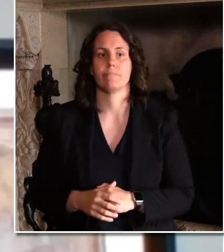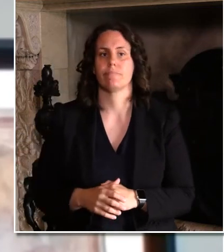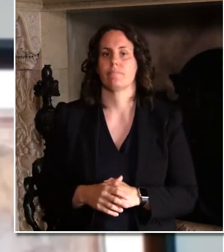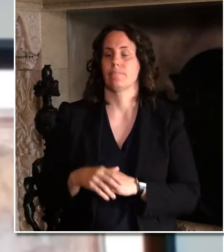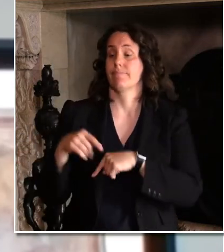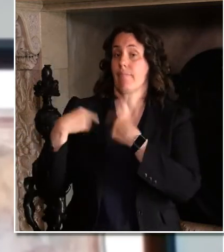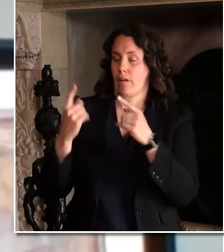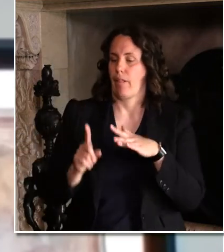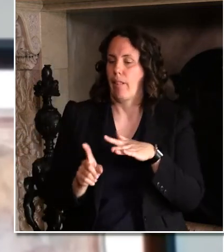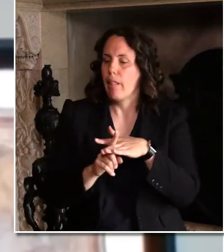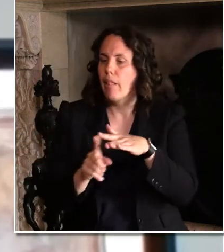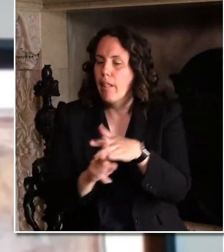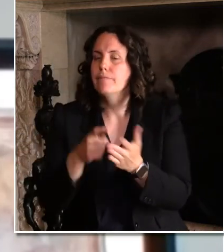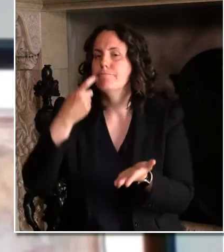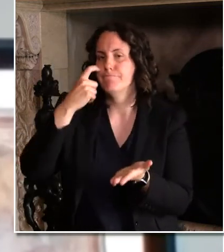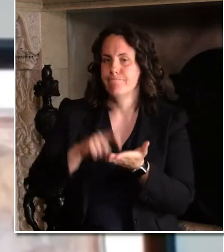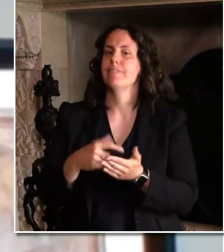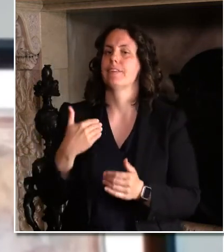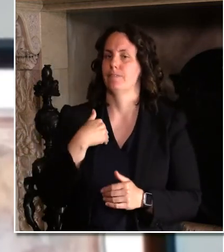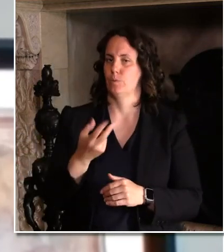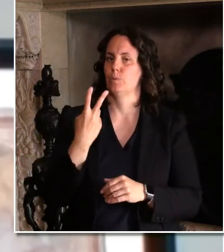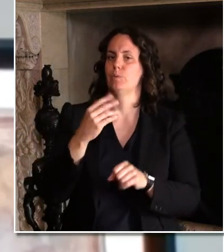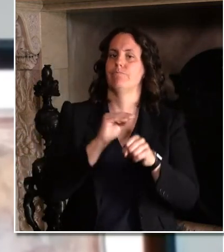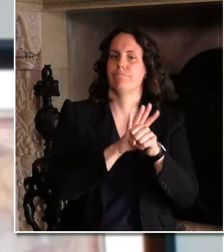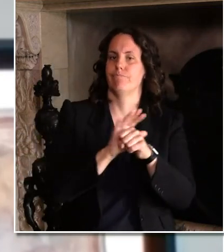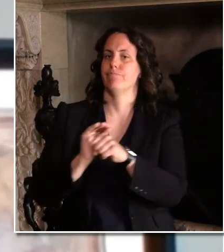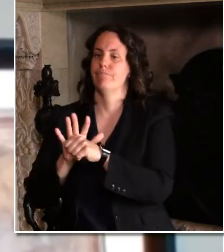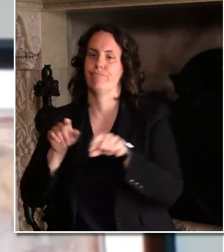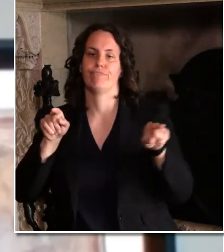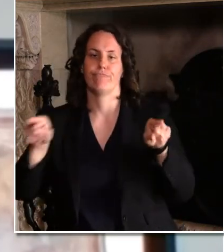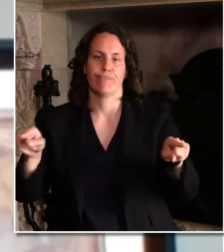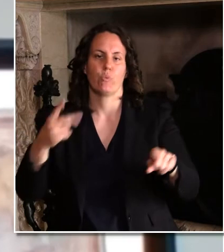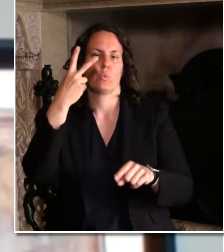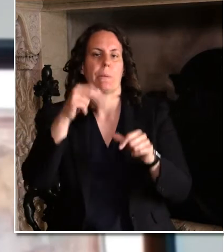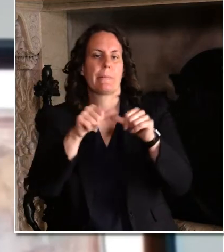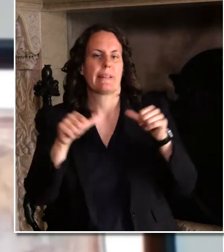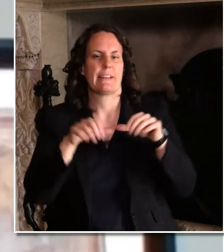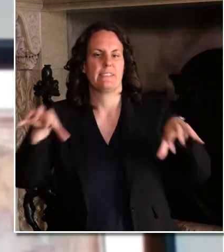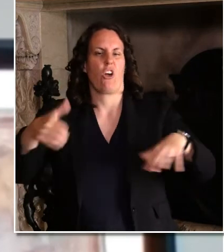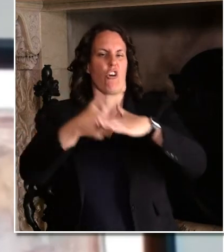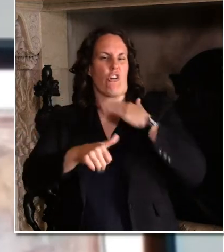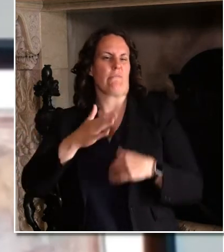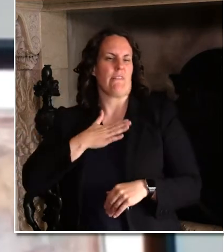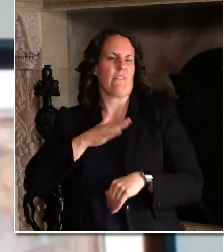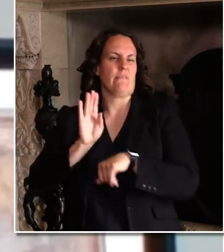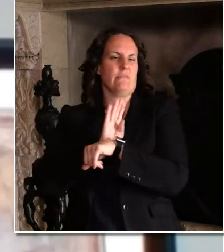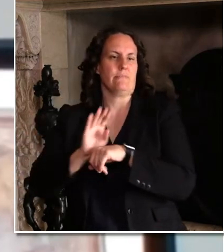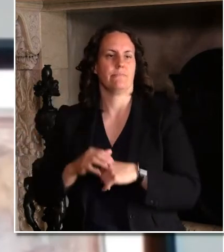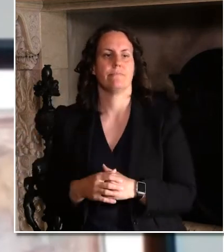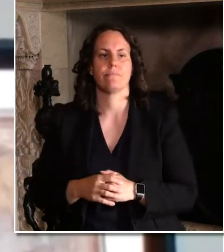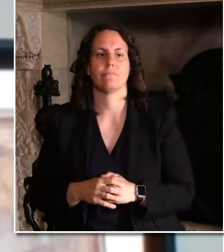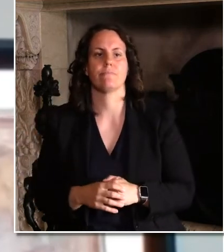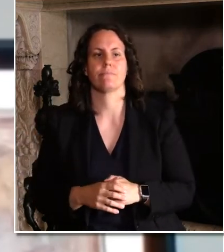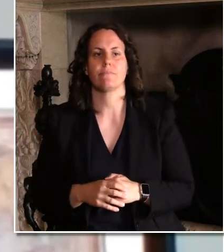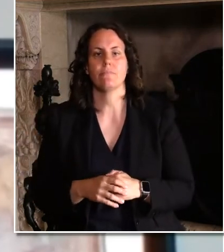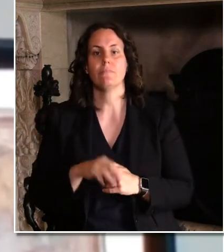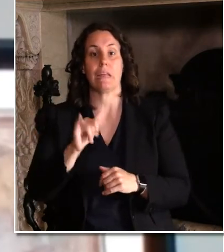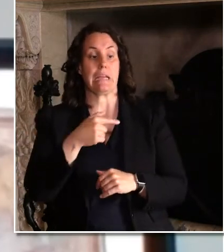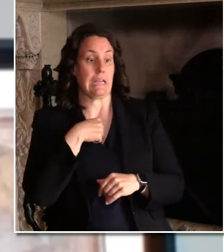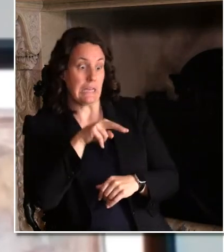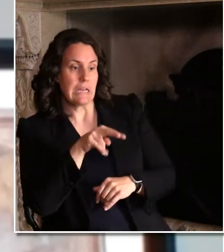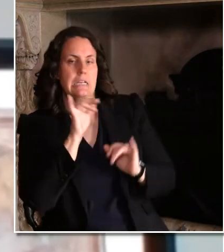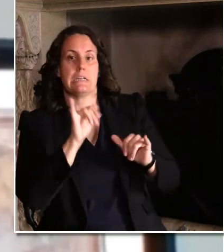campuses, and we have successfully done our job in ensuring that those individuals did not spread their infections to others. Long-term care facilities